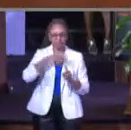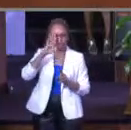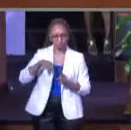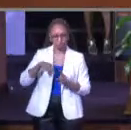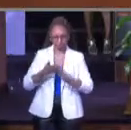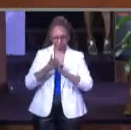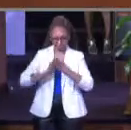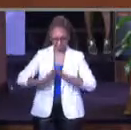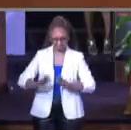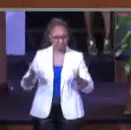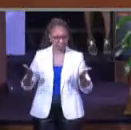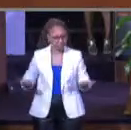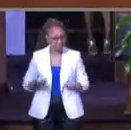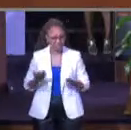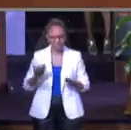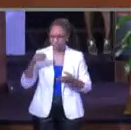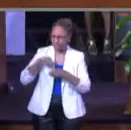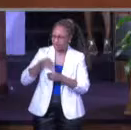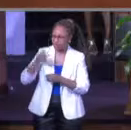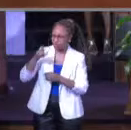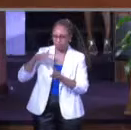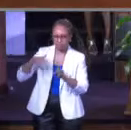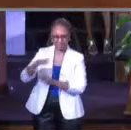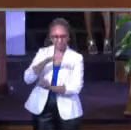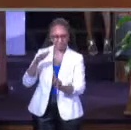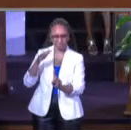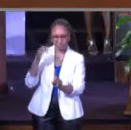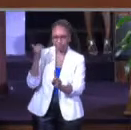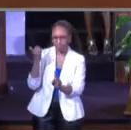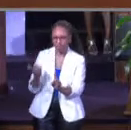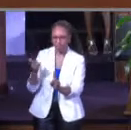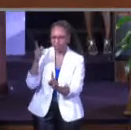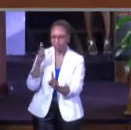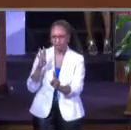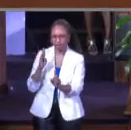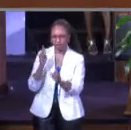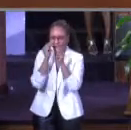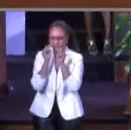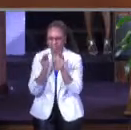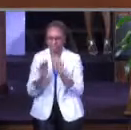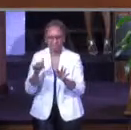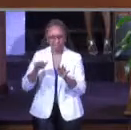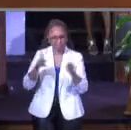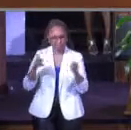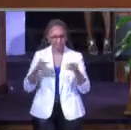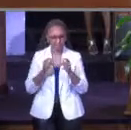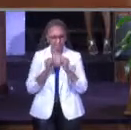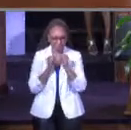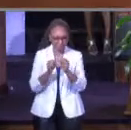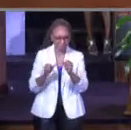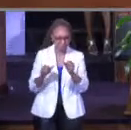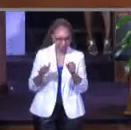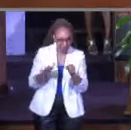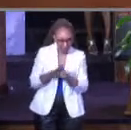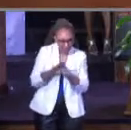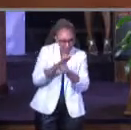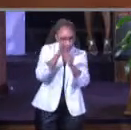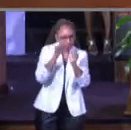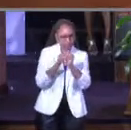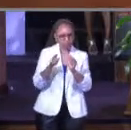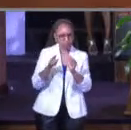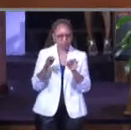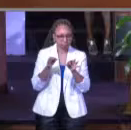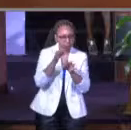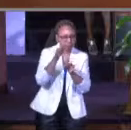here. We know that it's in your presence. So, oh God, bless this place. Continue to fill it with your anointing and